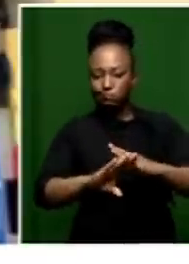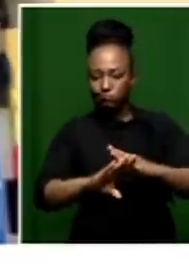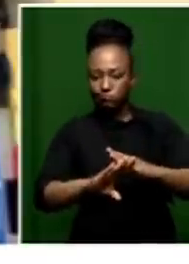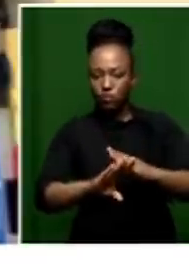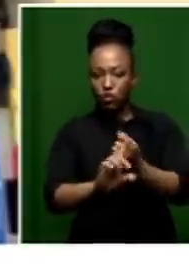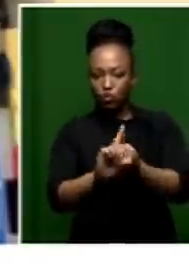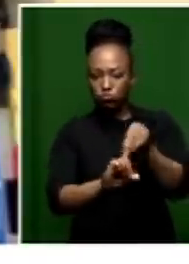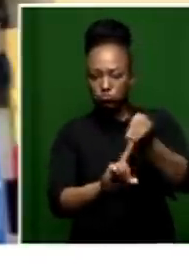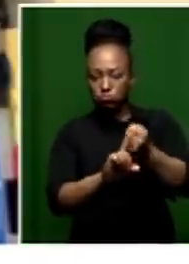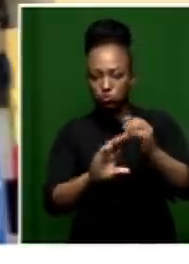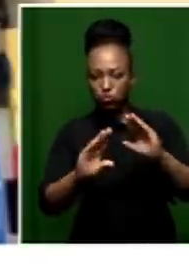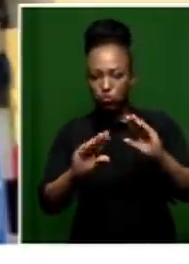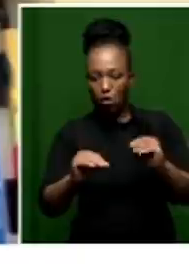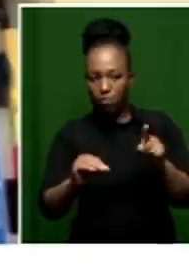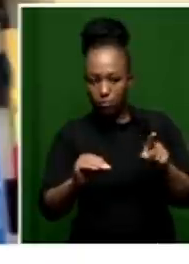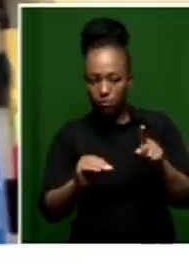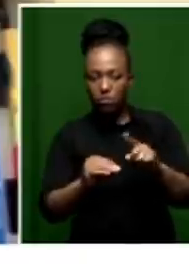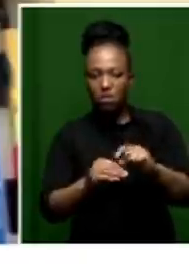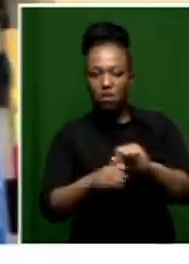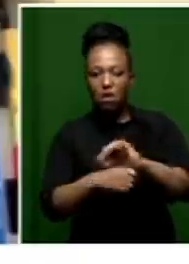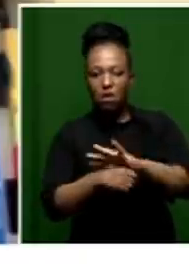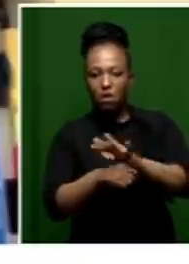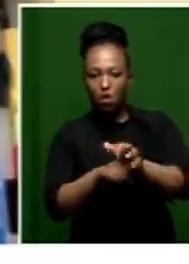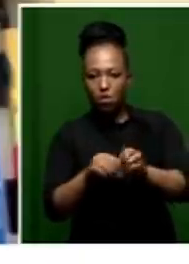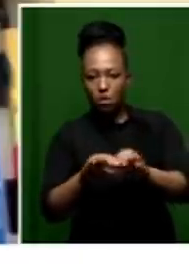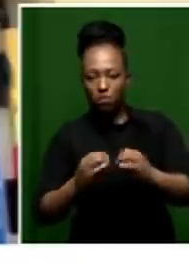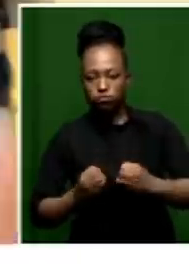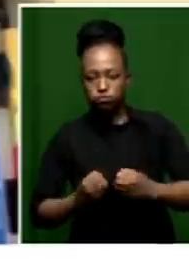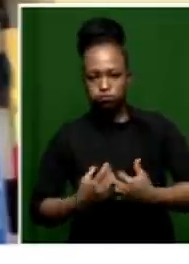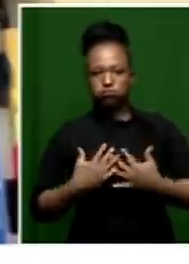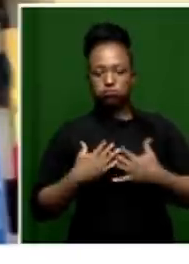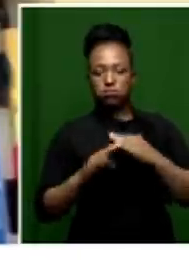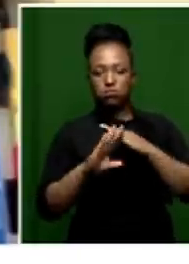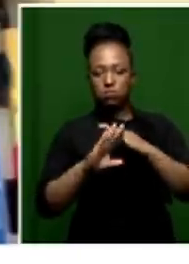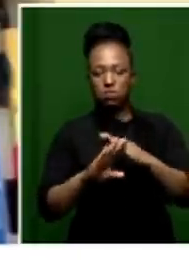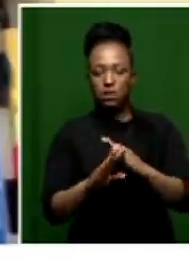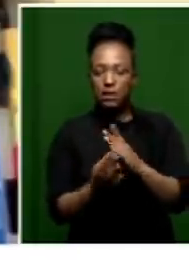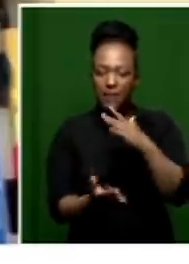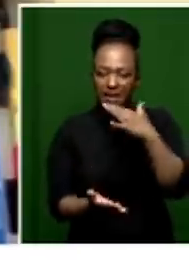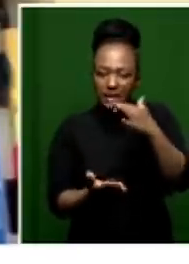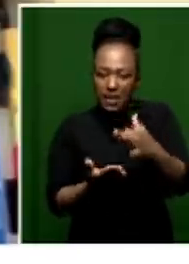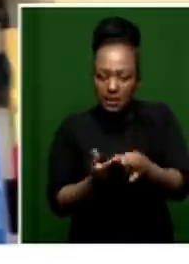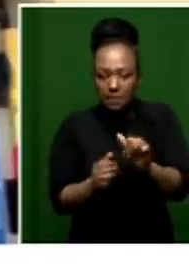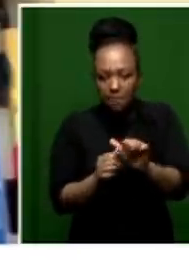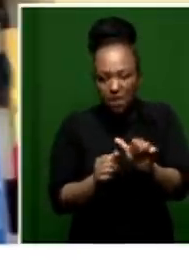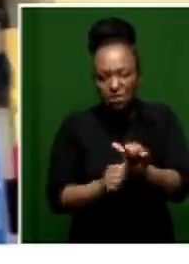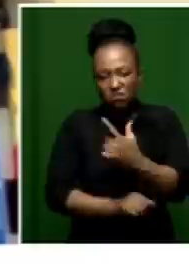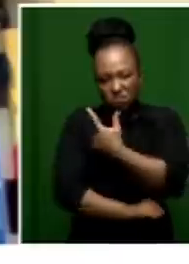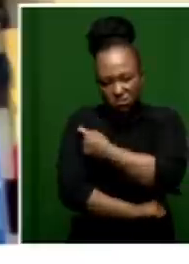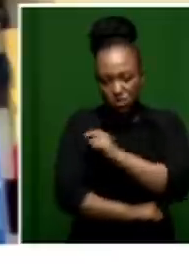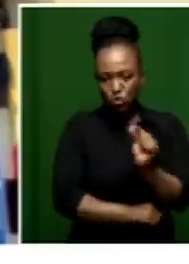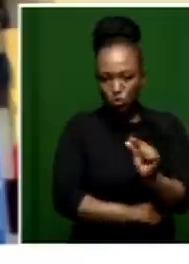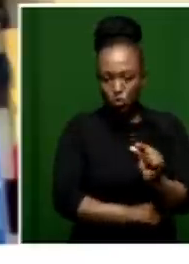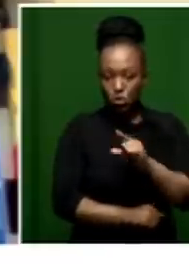to fight that virus, yeah. And my big suggestion is really to people try to get vaccinated as soon as